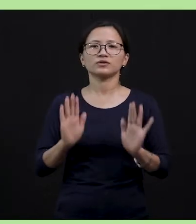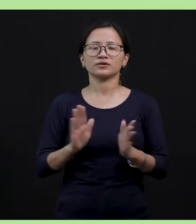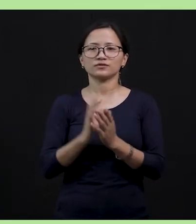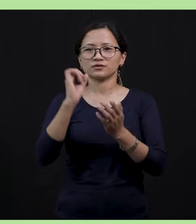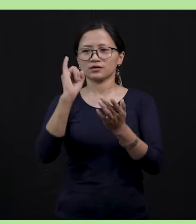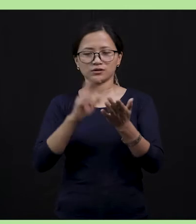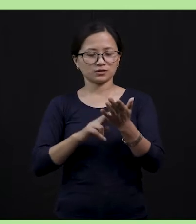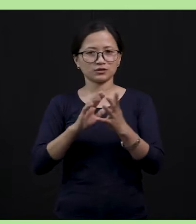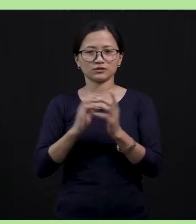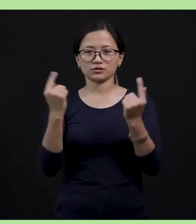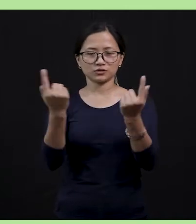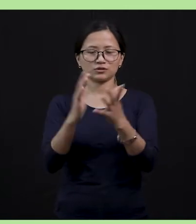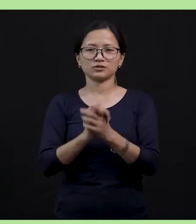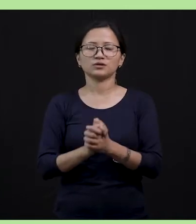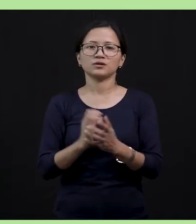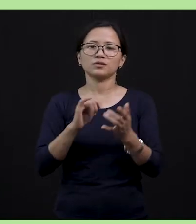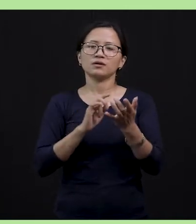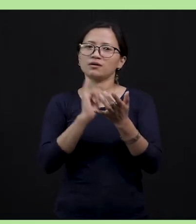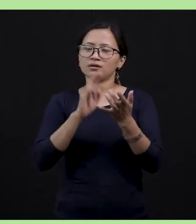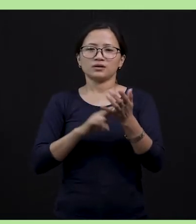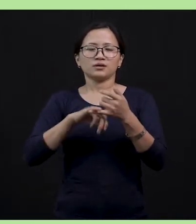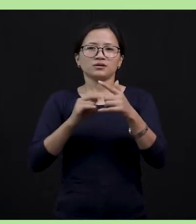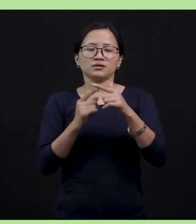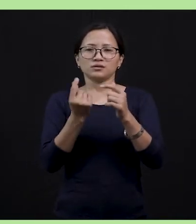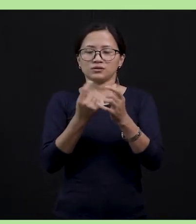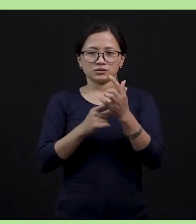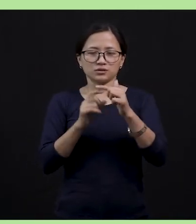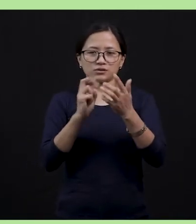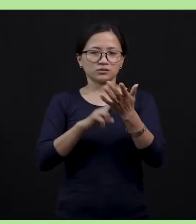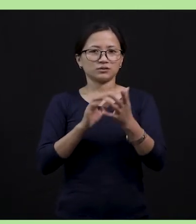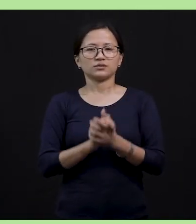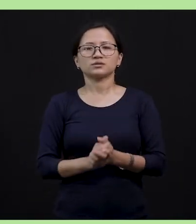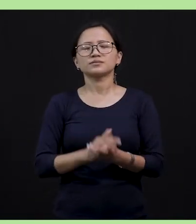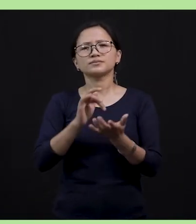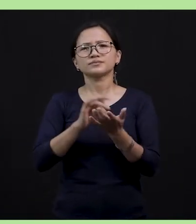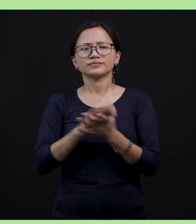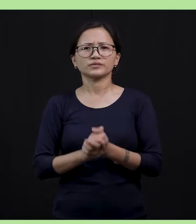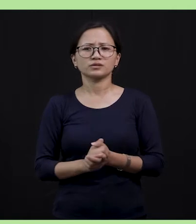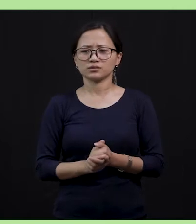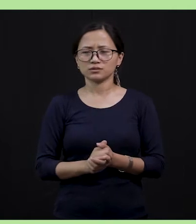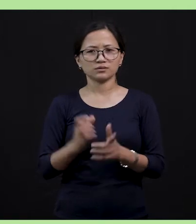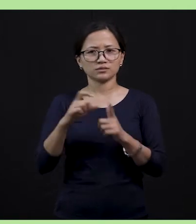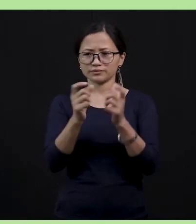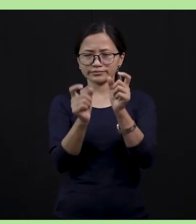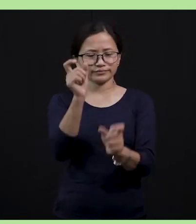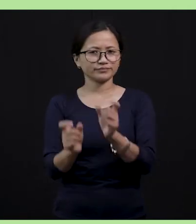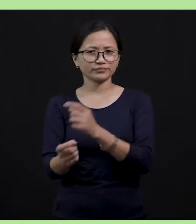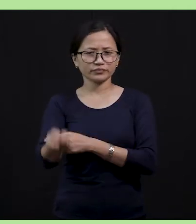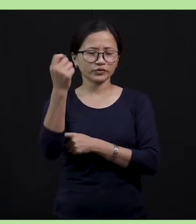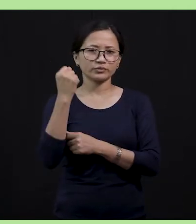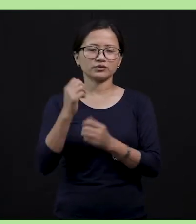institutional representation of democracy. So there are few institutions that are there in the democracy